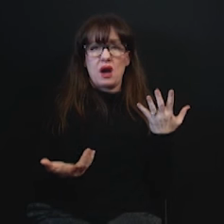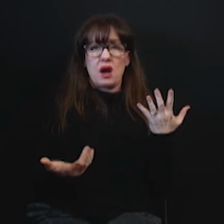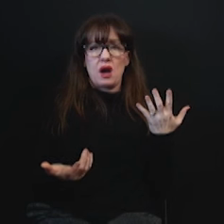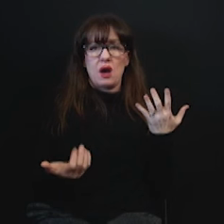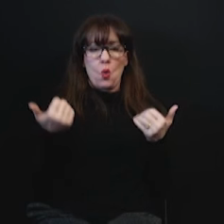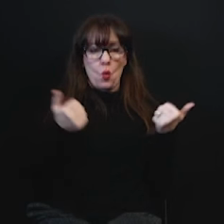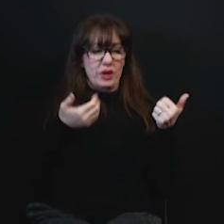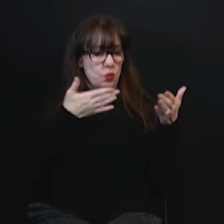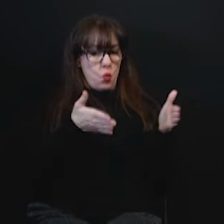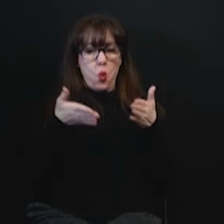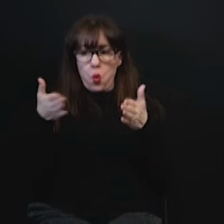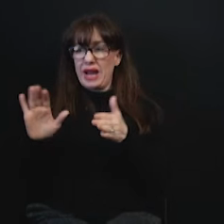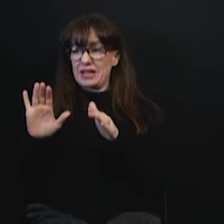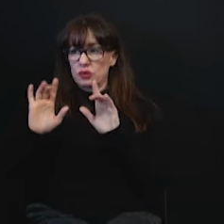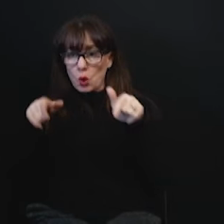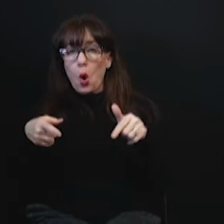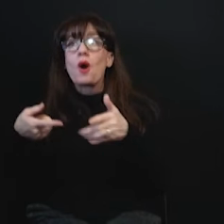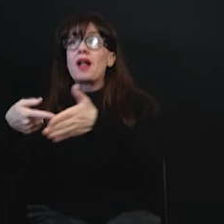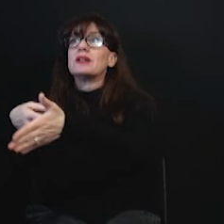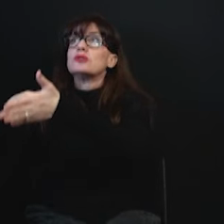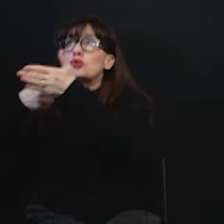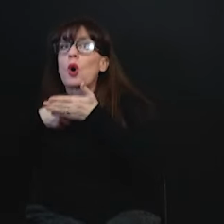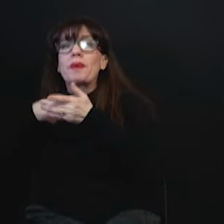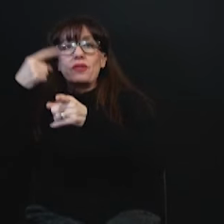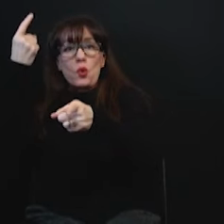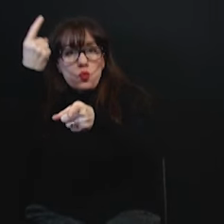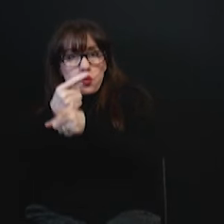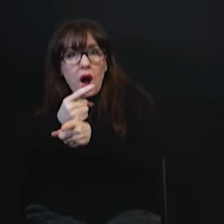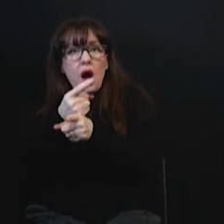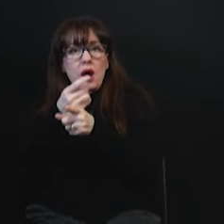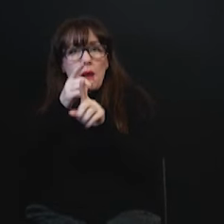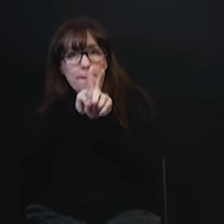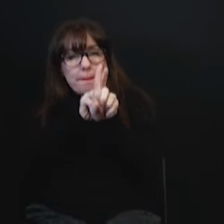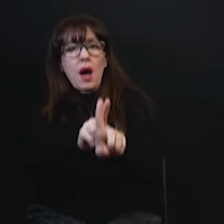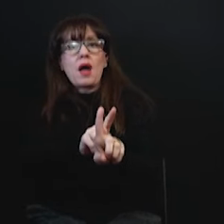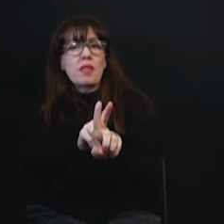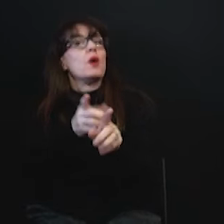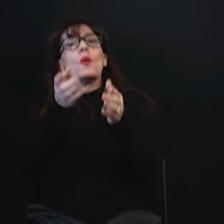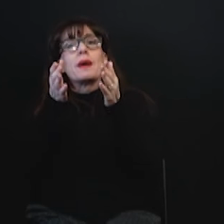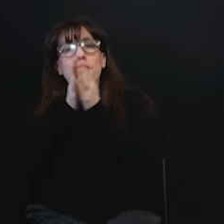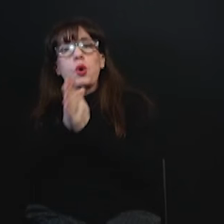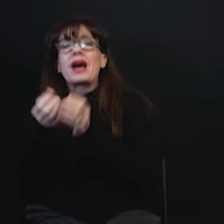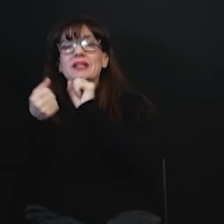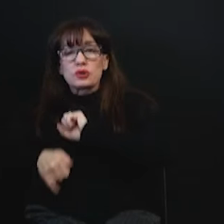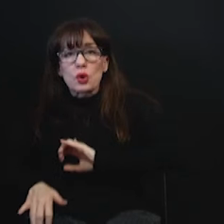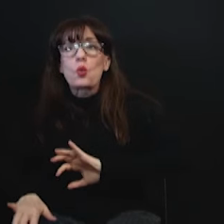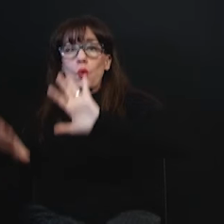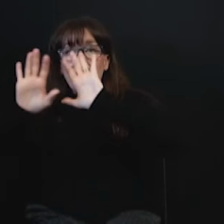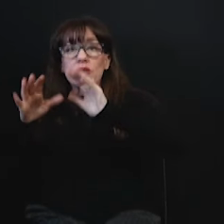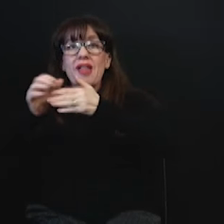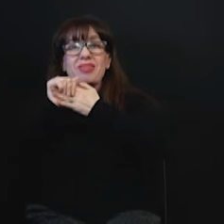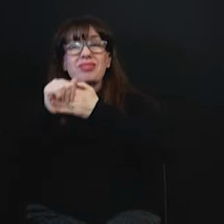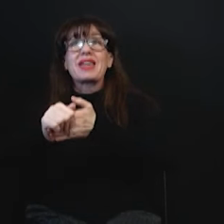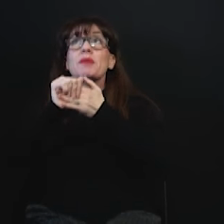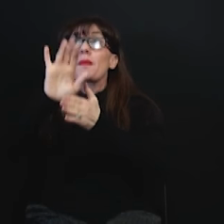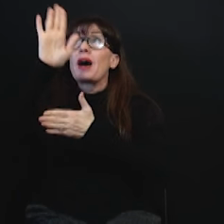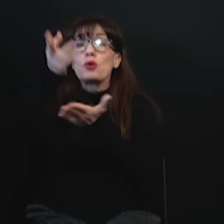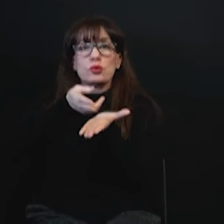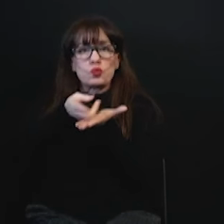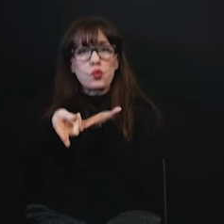Which way do we go, Lord? Show me the right path to follow. Do you pray and surrender that way? And he says, lead me by your